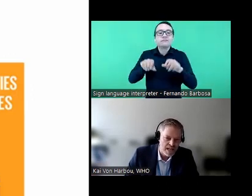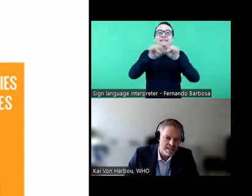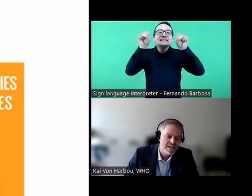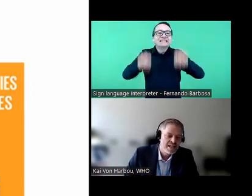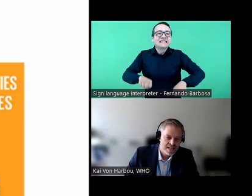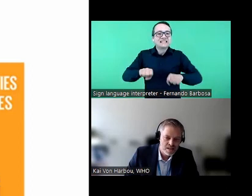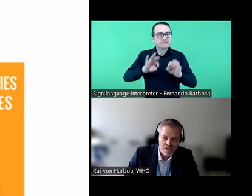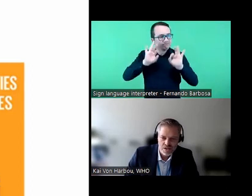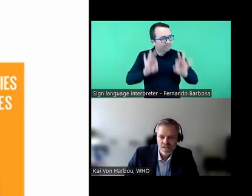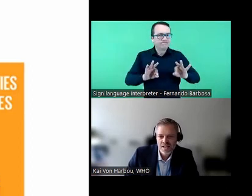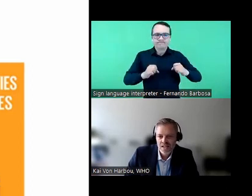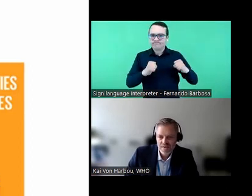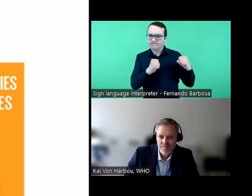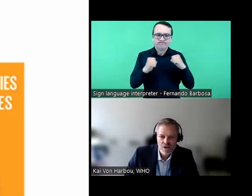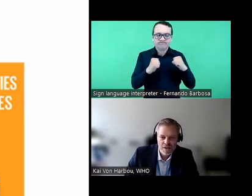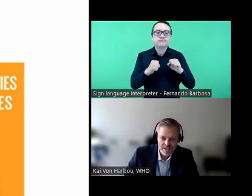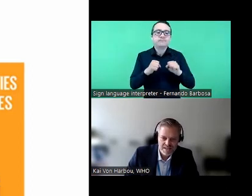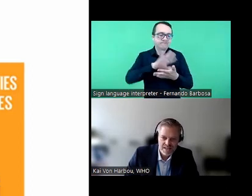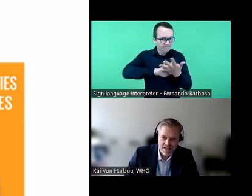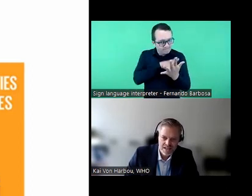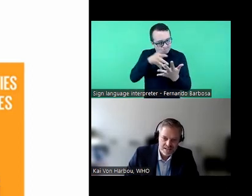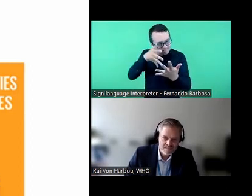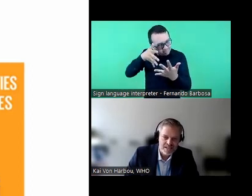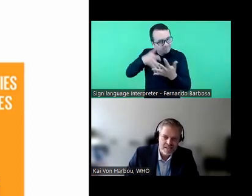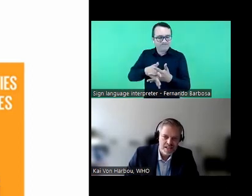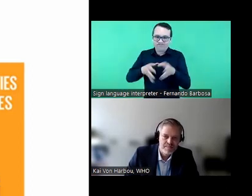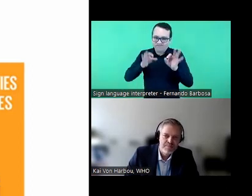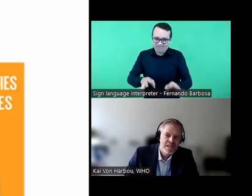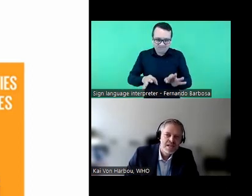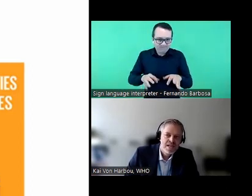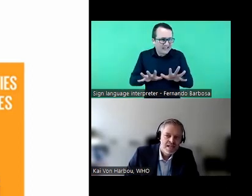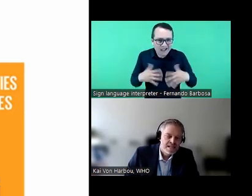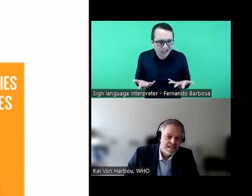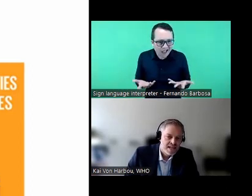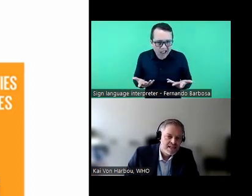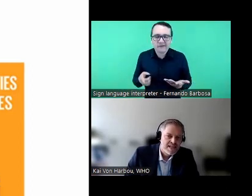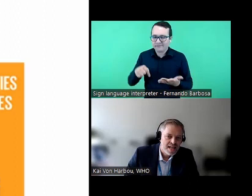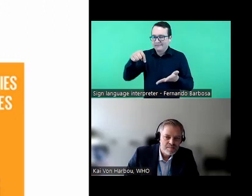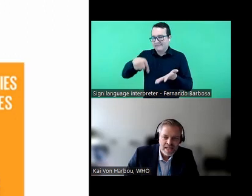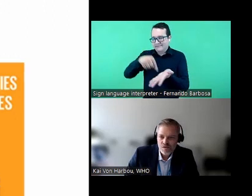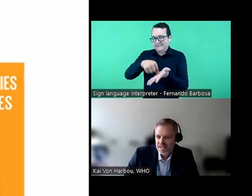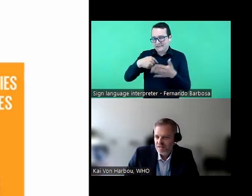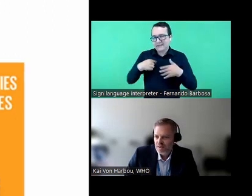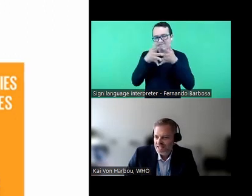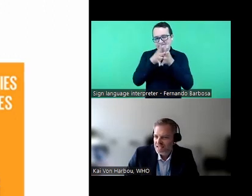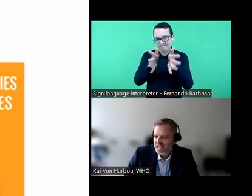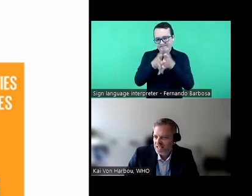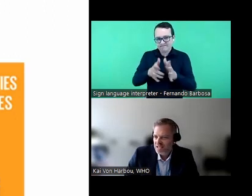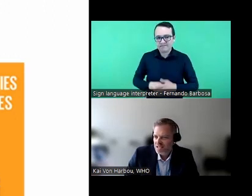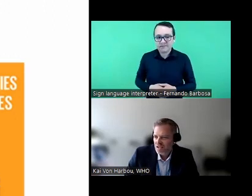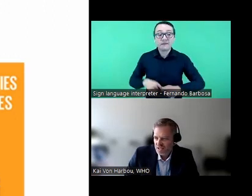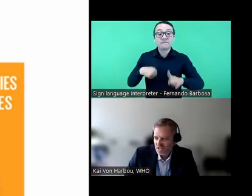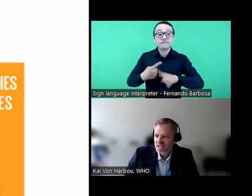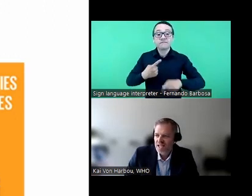long-term planning. And I will talk a bit more about this in this presentation. And another mega trend that we have seen in